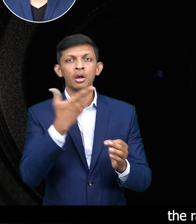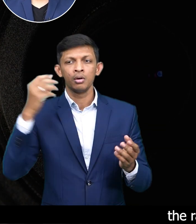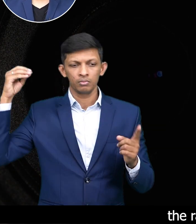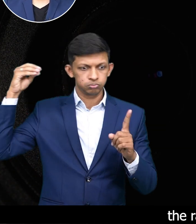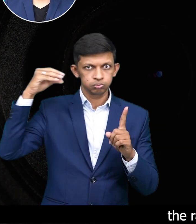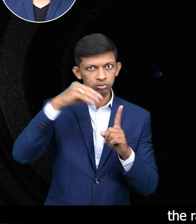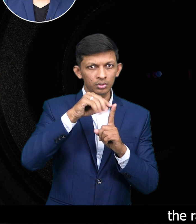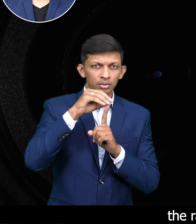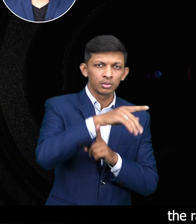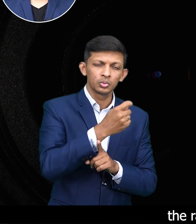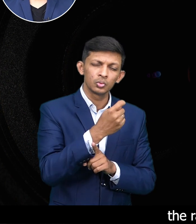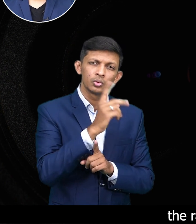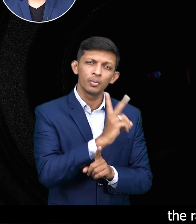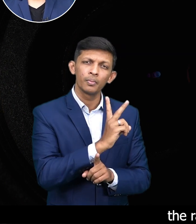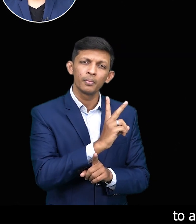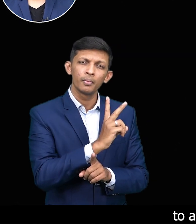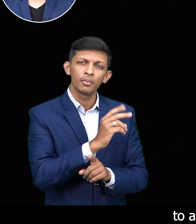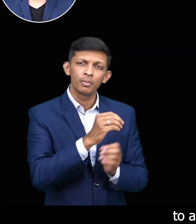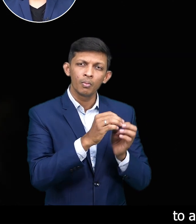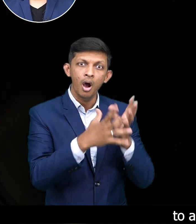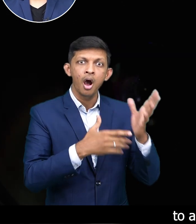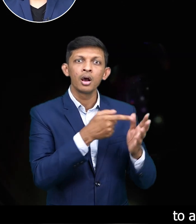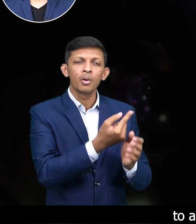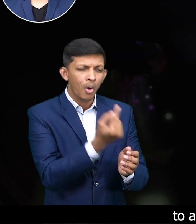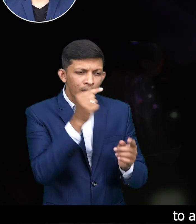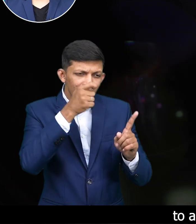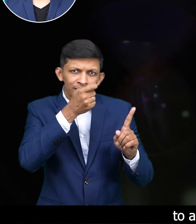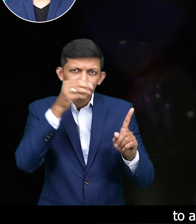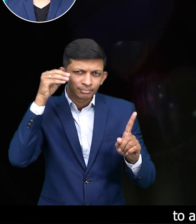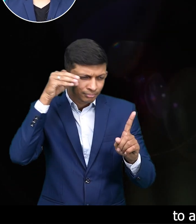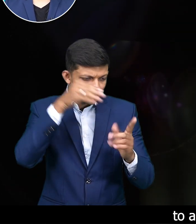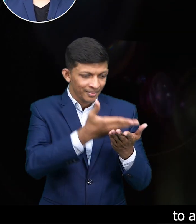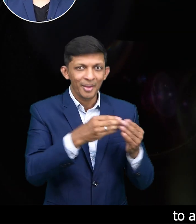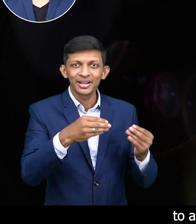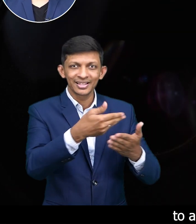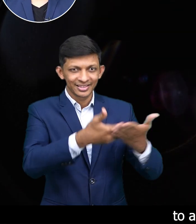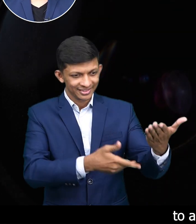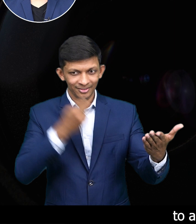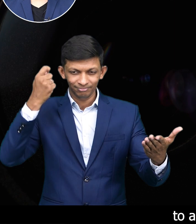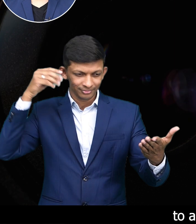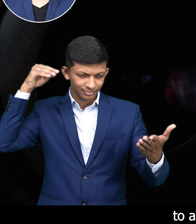of sunlight falling on it to a single point on the paper.